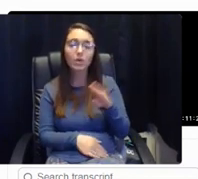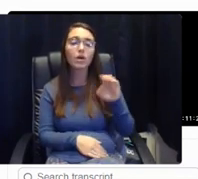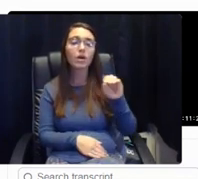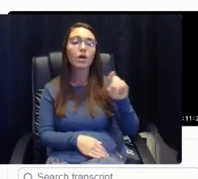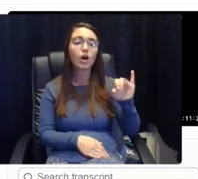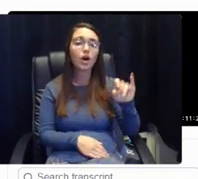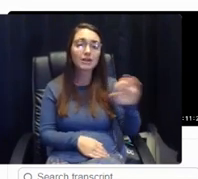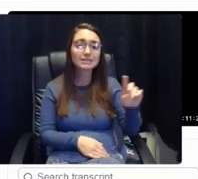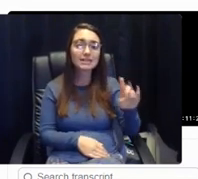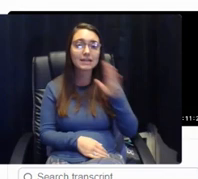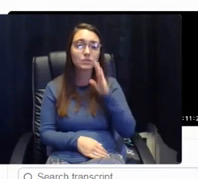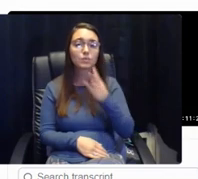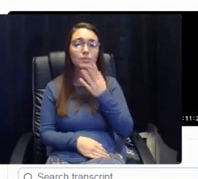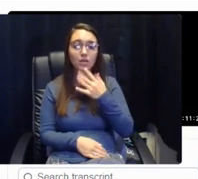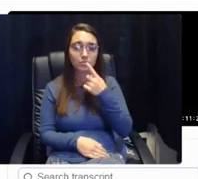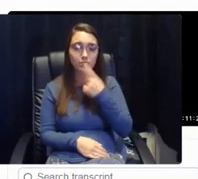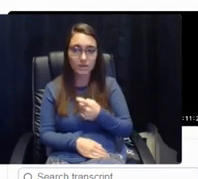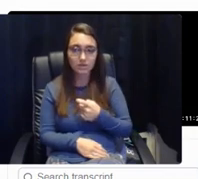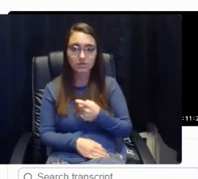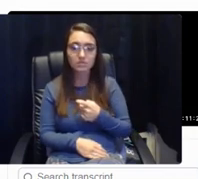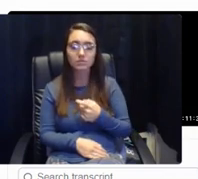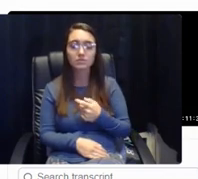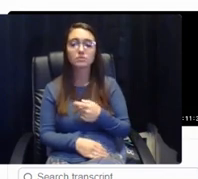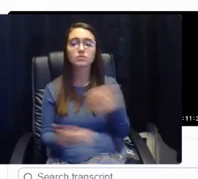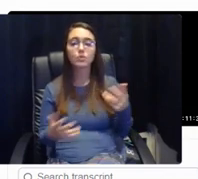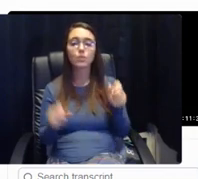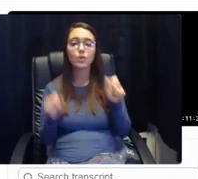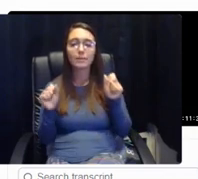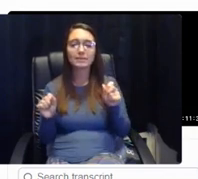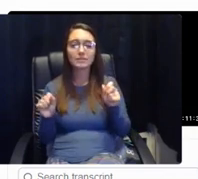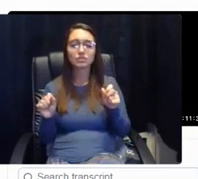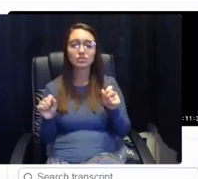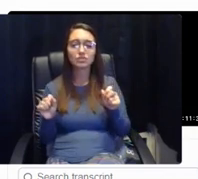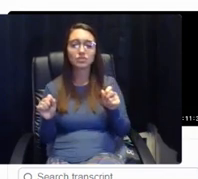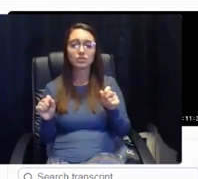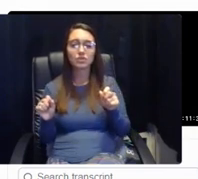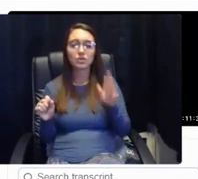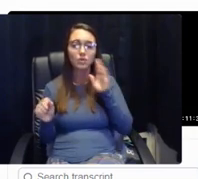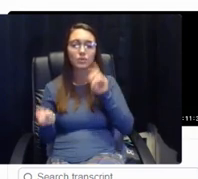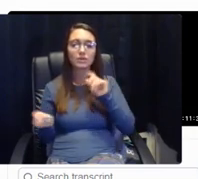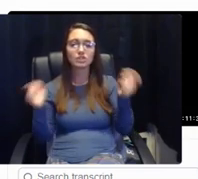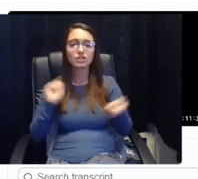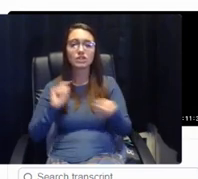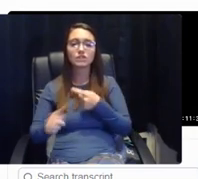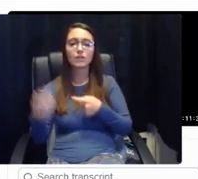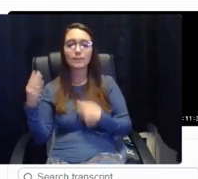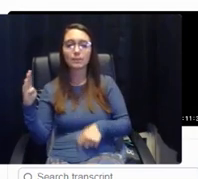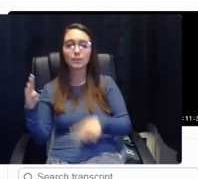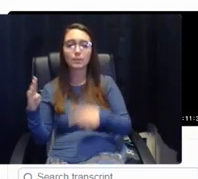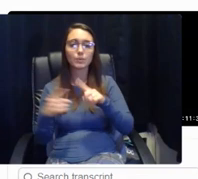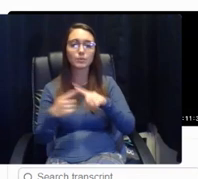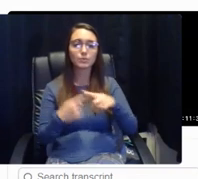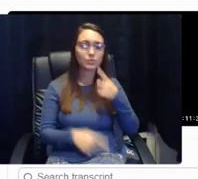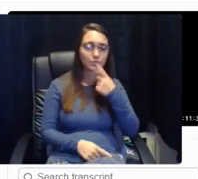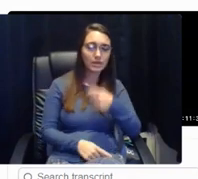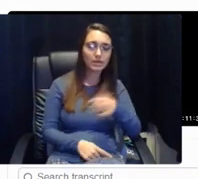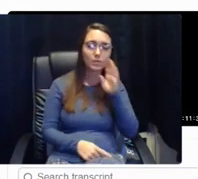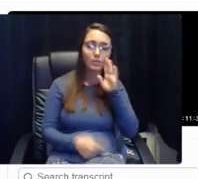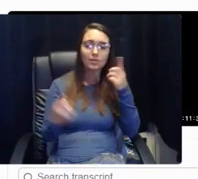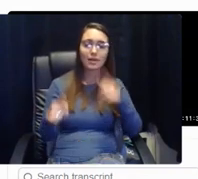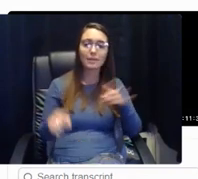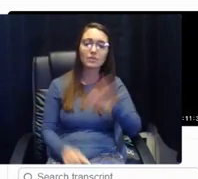red. And what potential it will change from the blue to red is somewhere